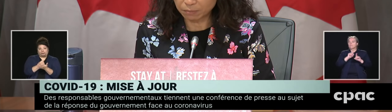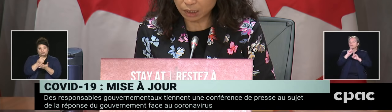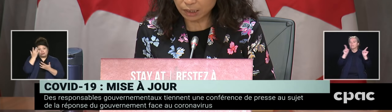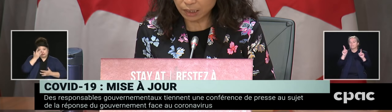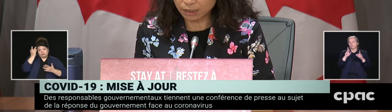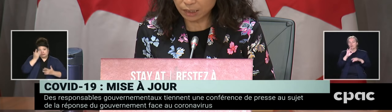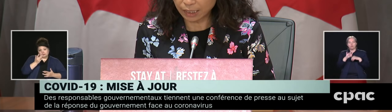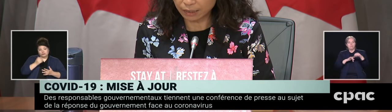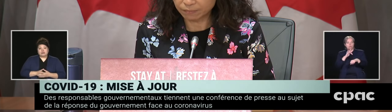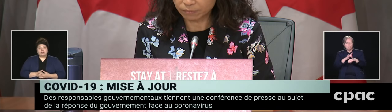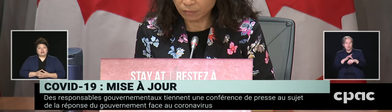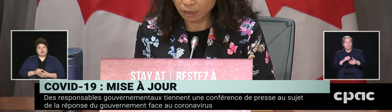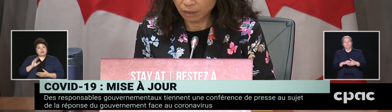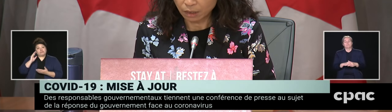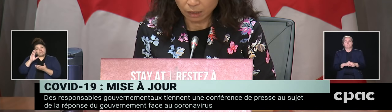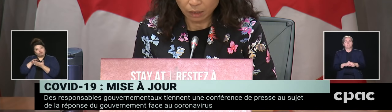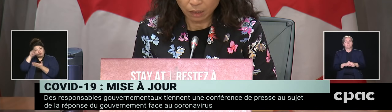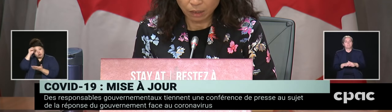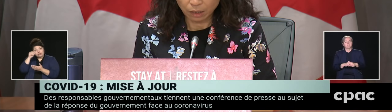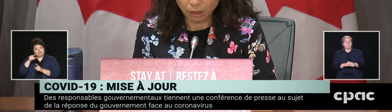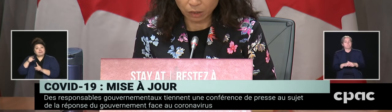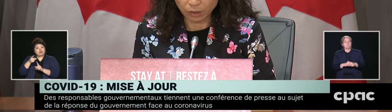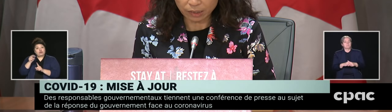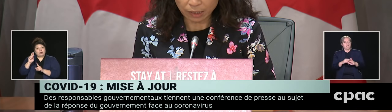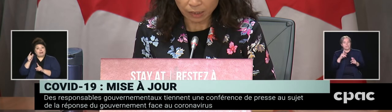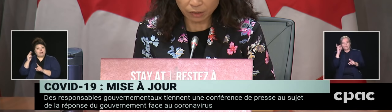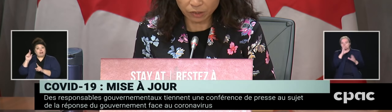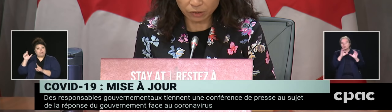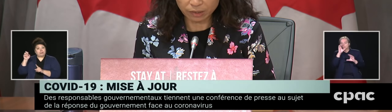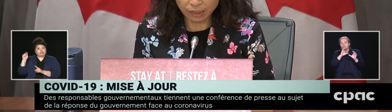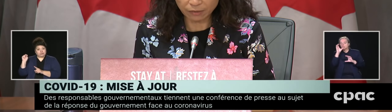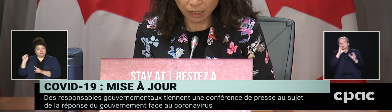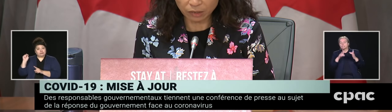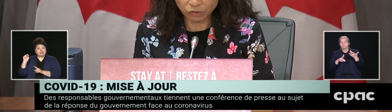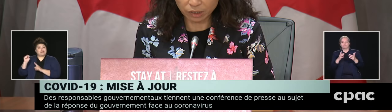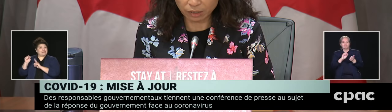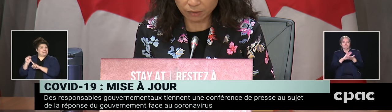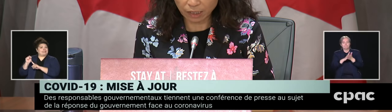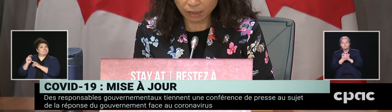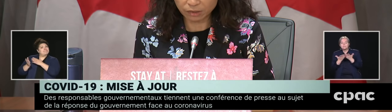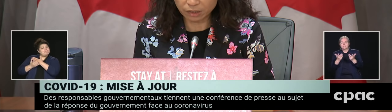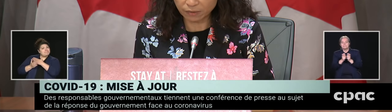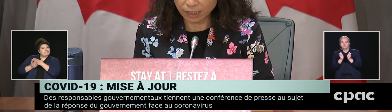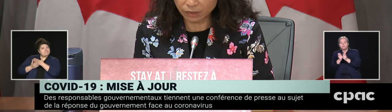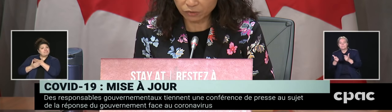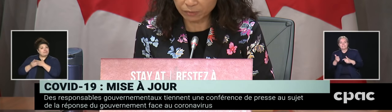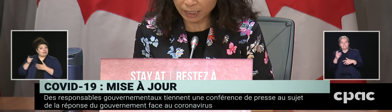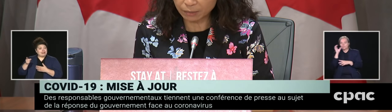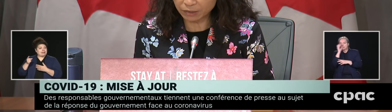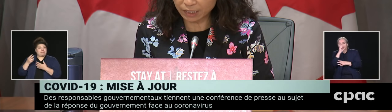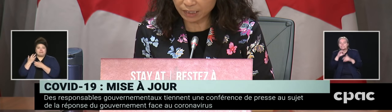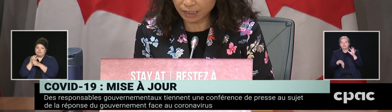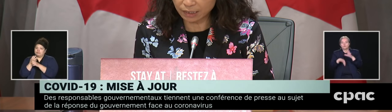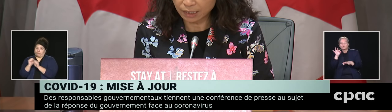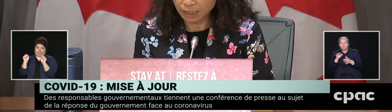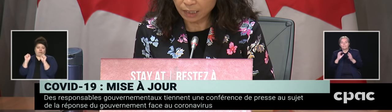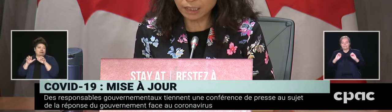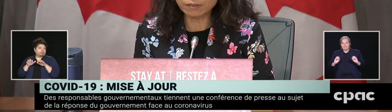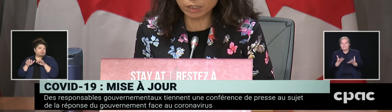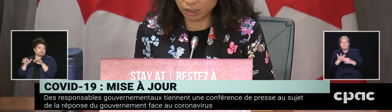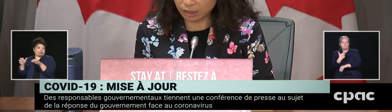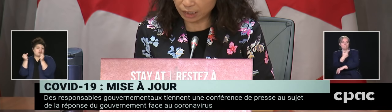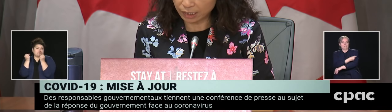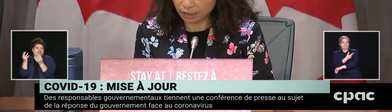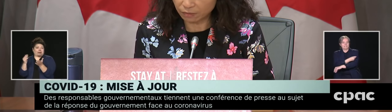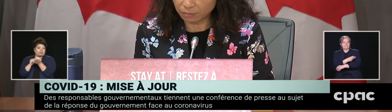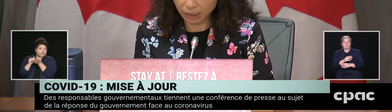that we must heed today. Though a hero who saved hundreds of thousands of lives with a pandemic vaccine, he